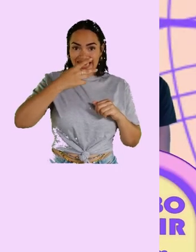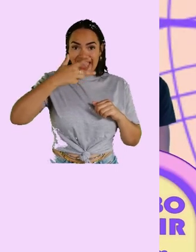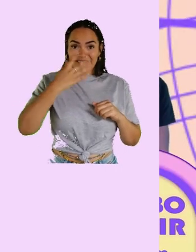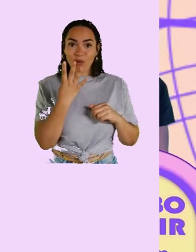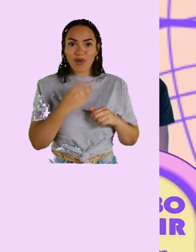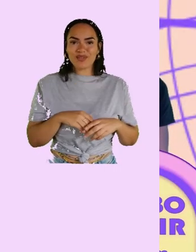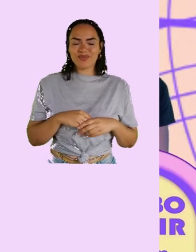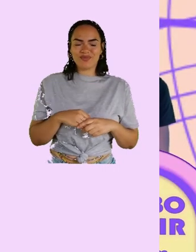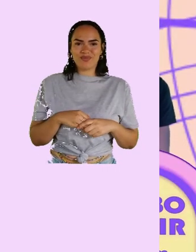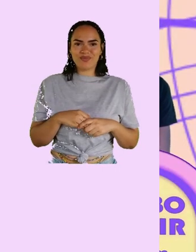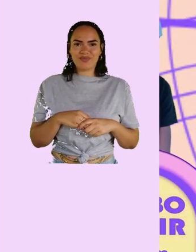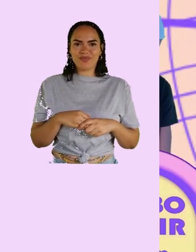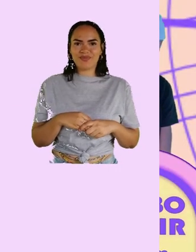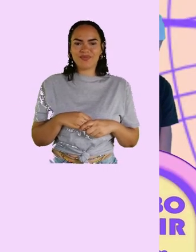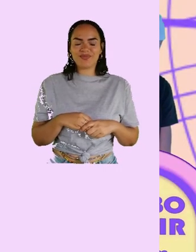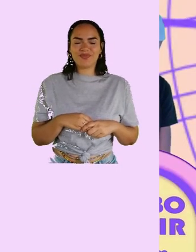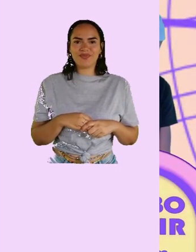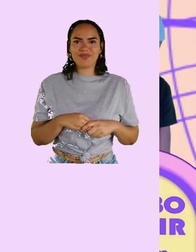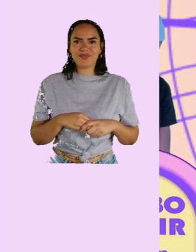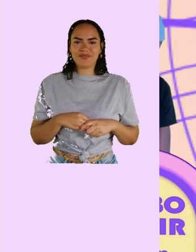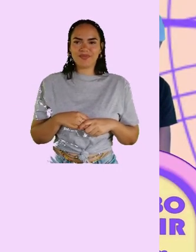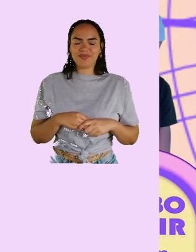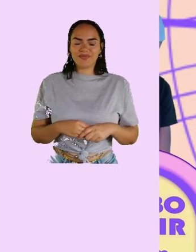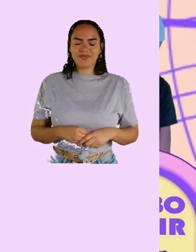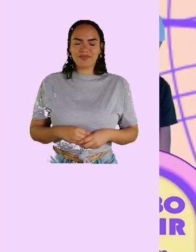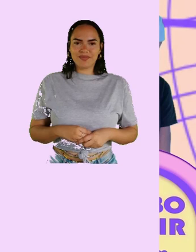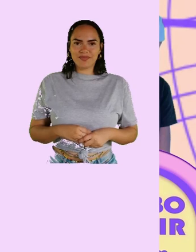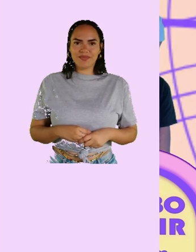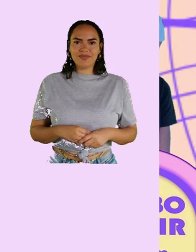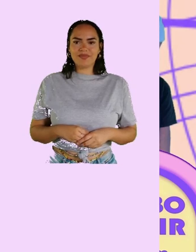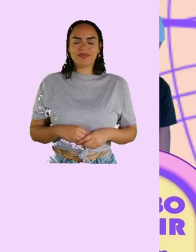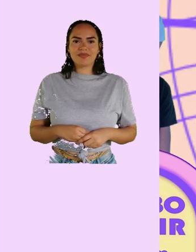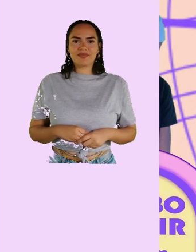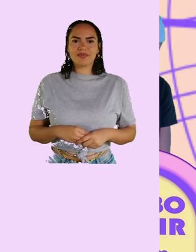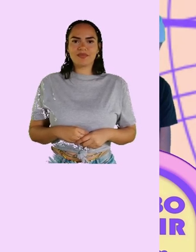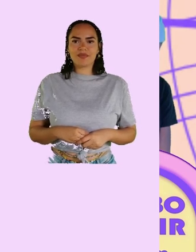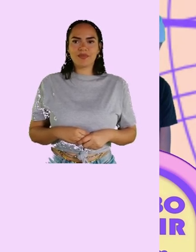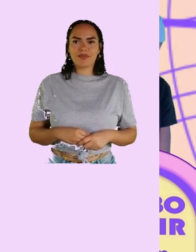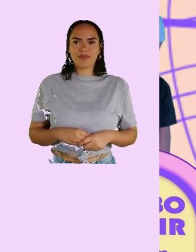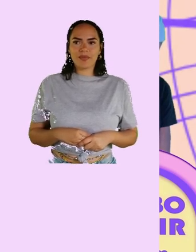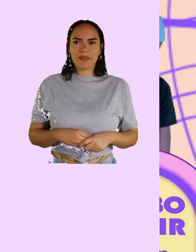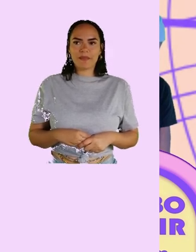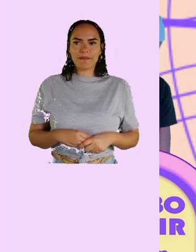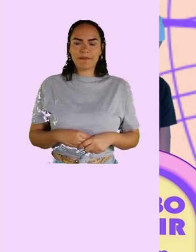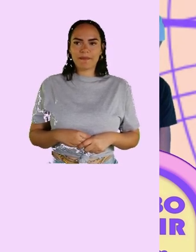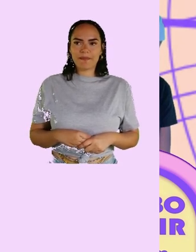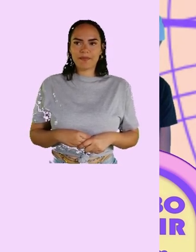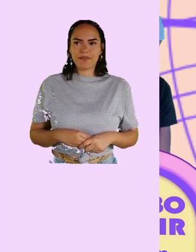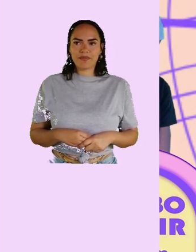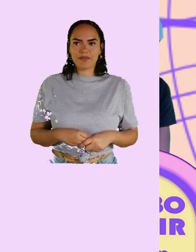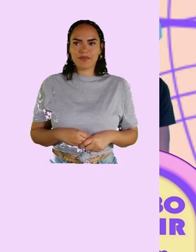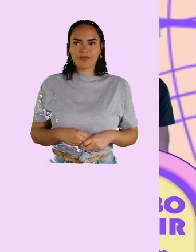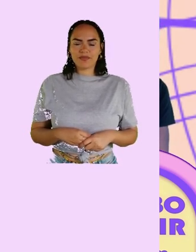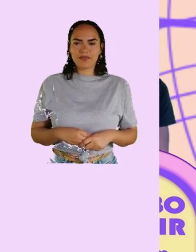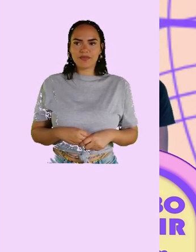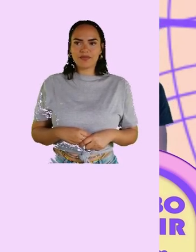1984? Correct. Yes, the name Burkina Faso is derived from two indigenous languages to the region, Mossi and Dula, and can loosely